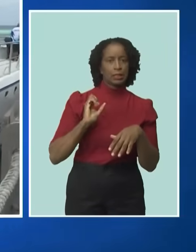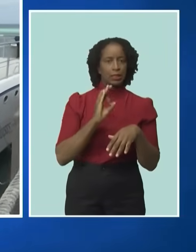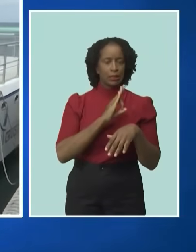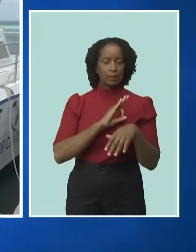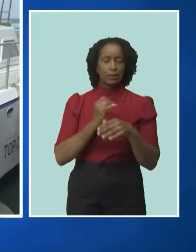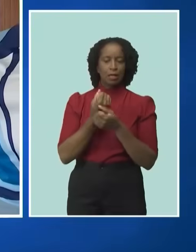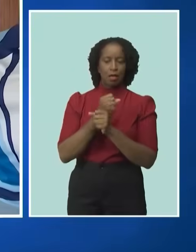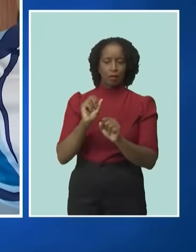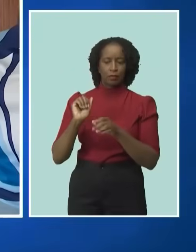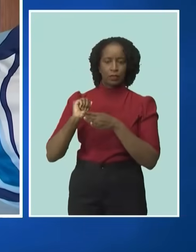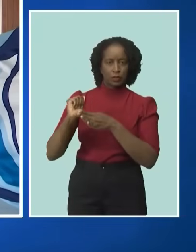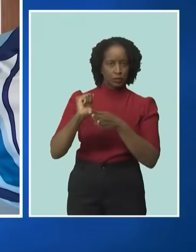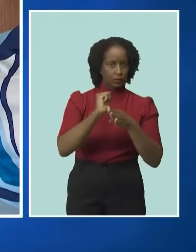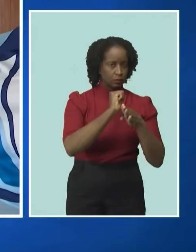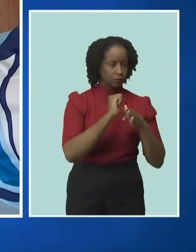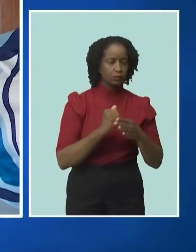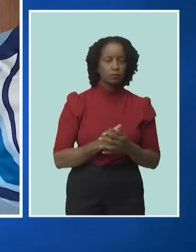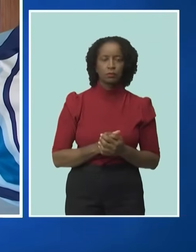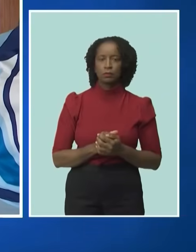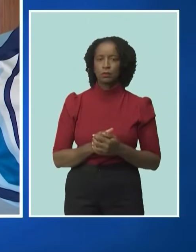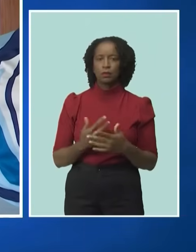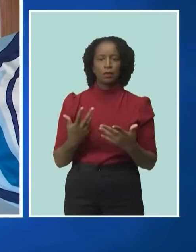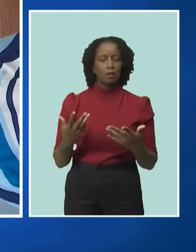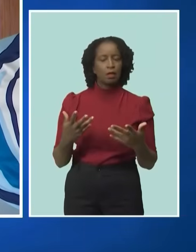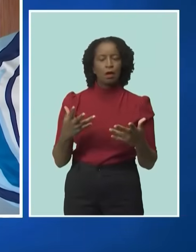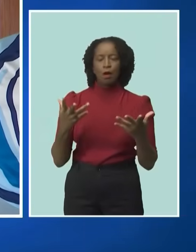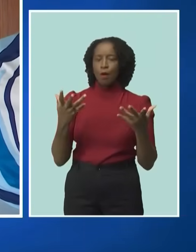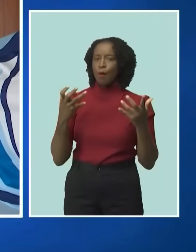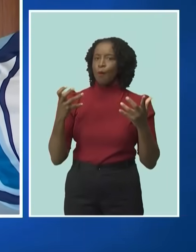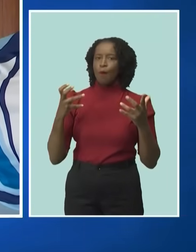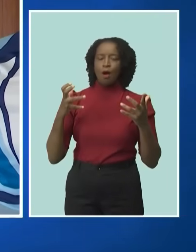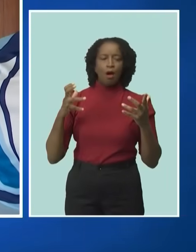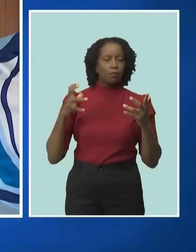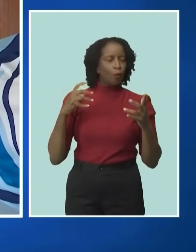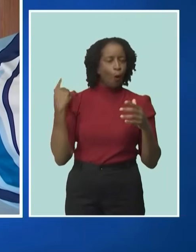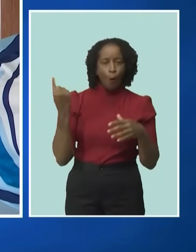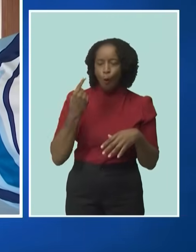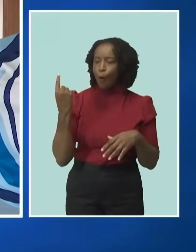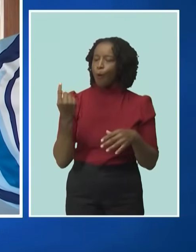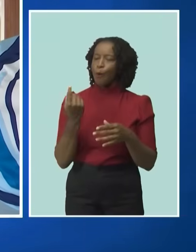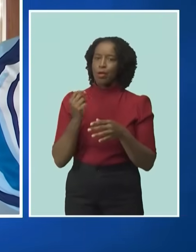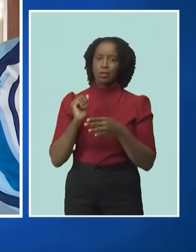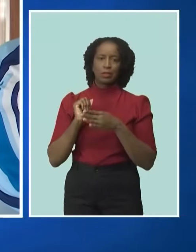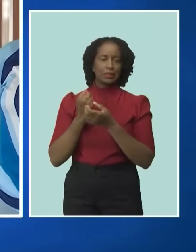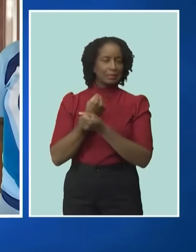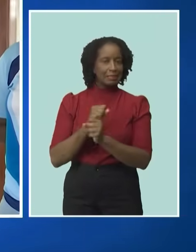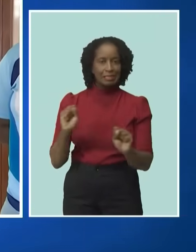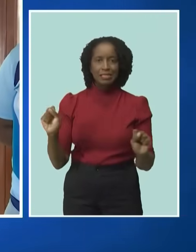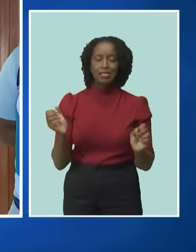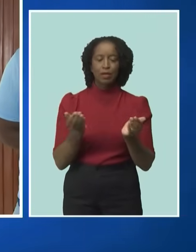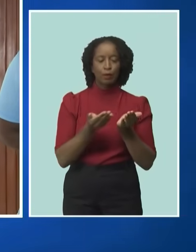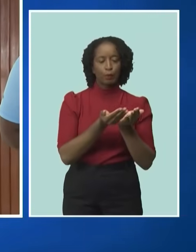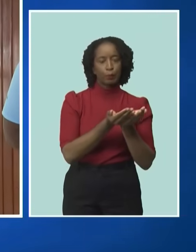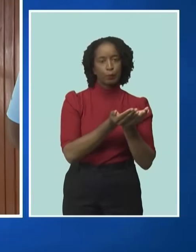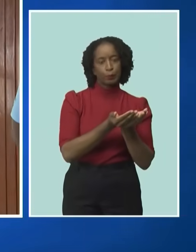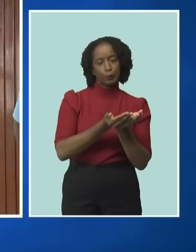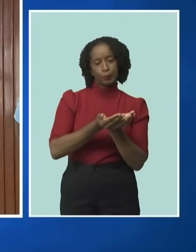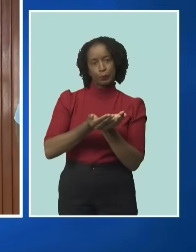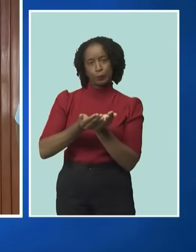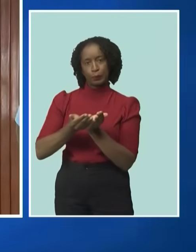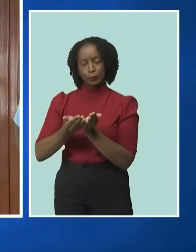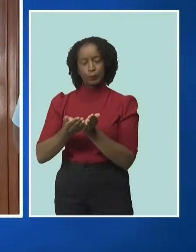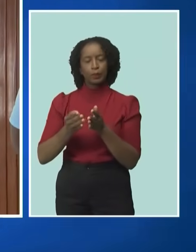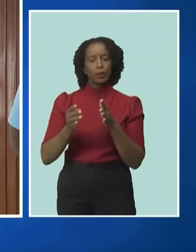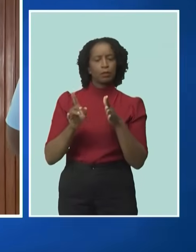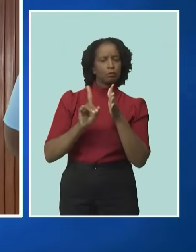and guests. Safety at all given times before I actually leave to sail. Check the weather forecast, make sure the weather